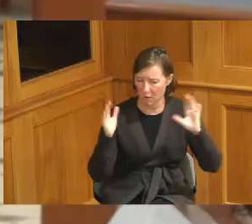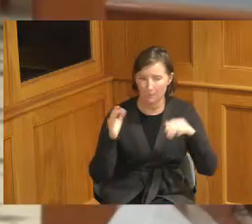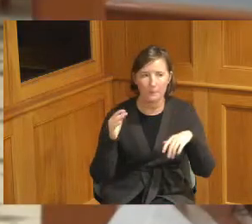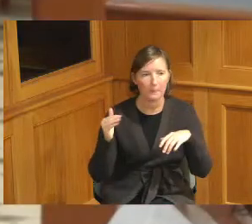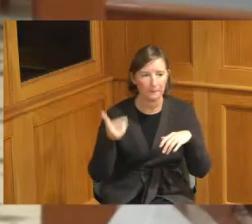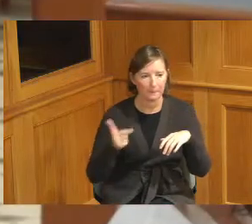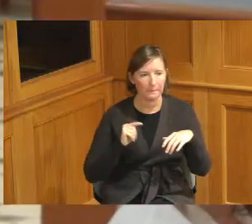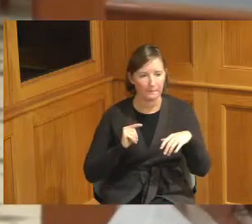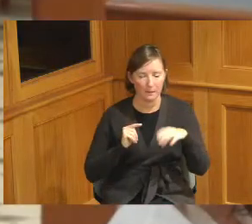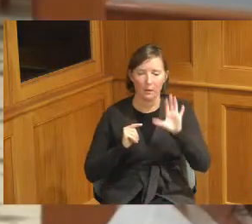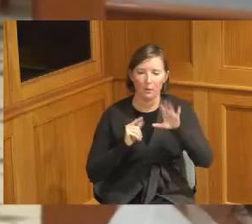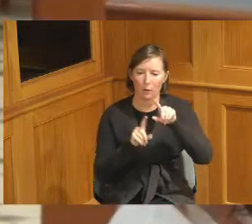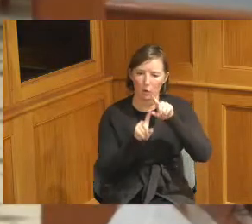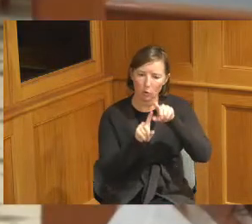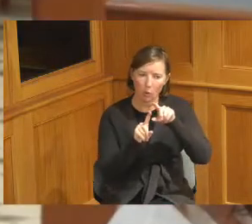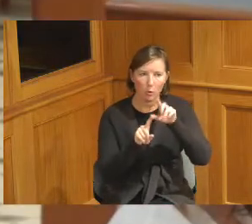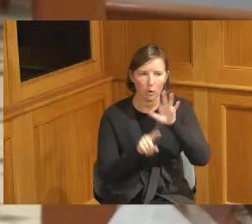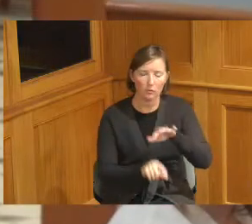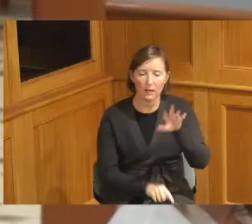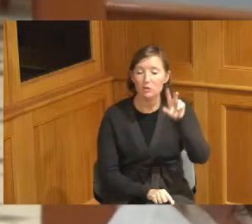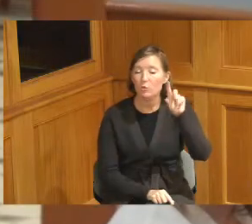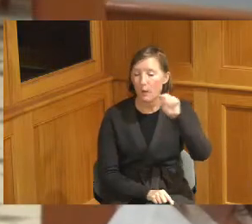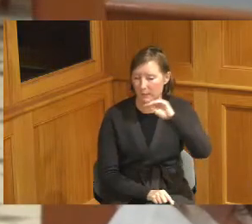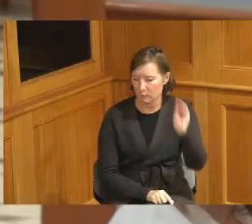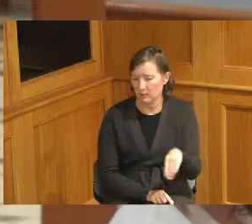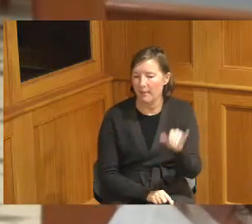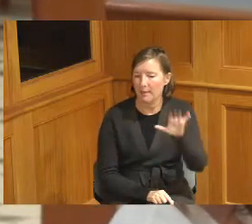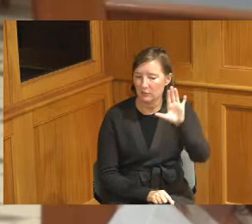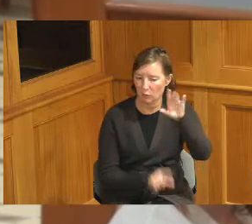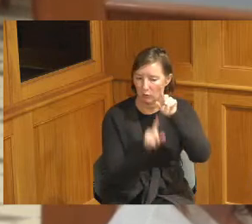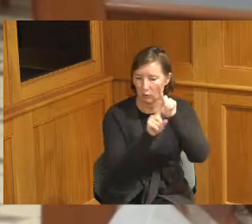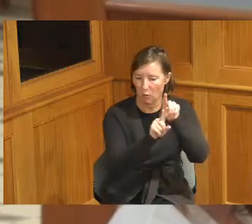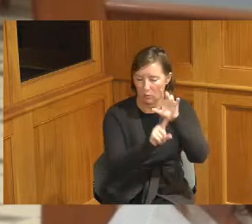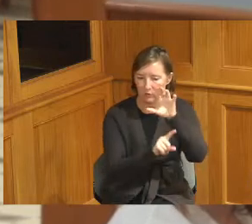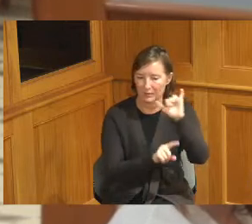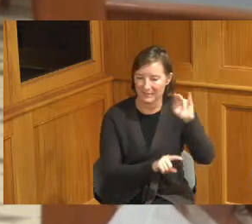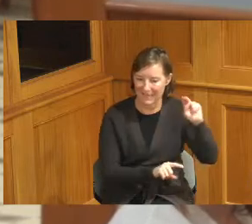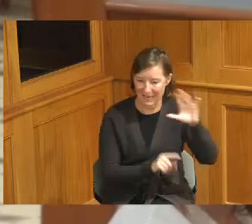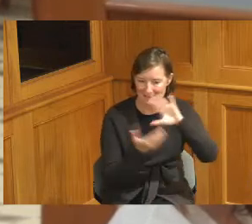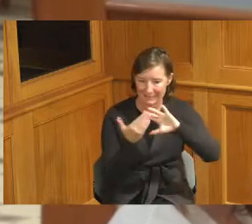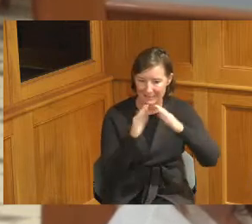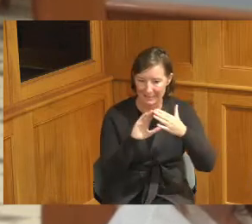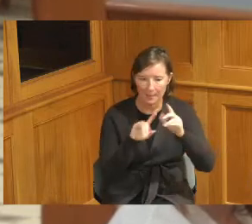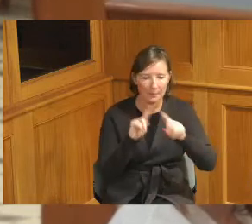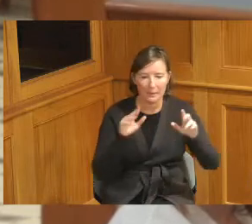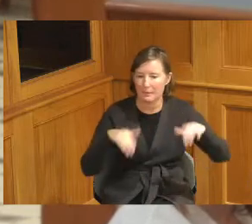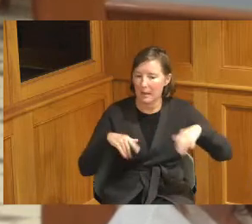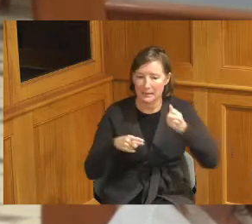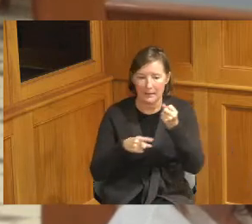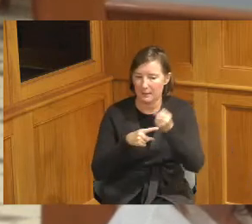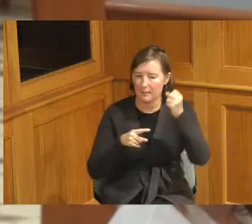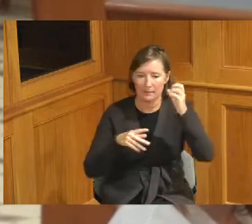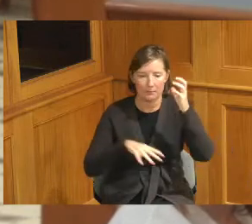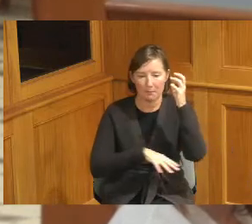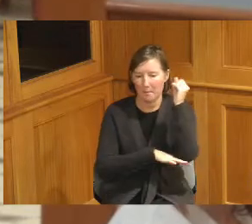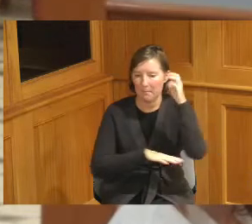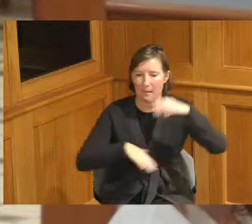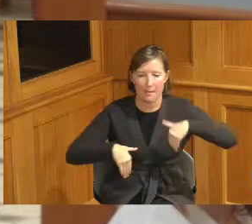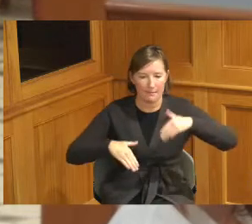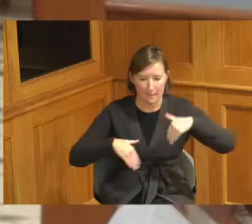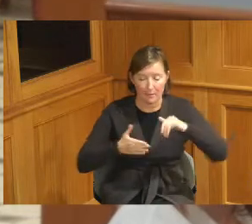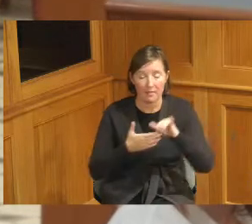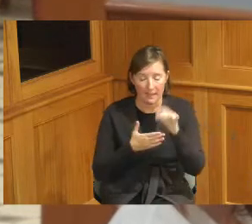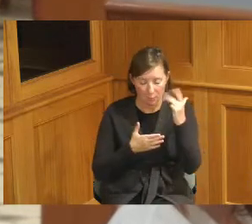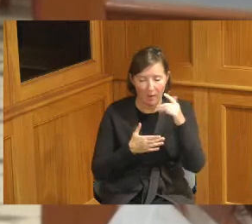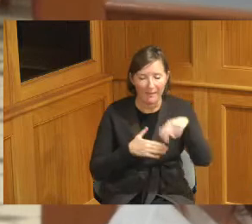Their goals was around 20%, but they had not been able to achieve that in a few years, and that's why they've done another